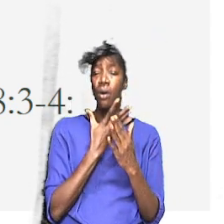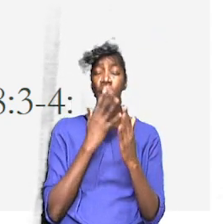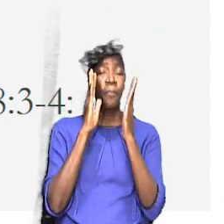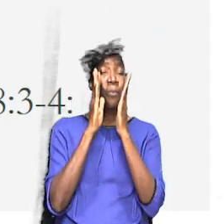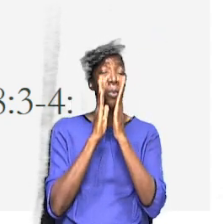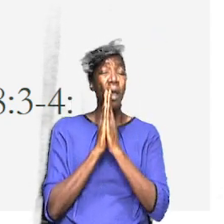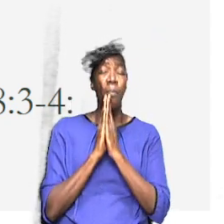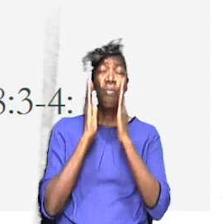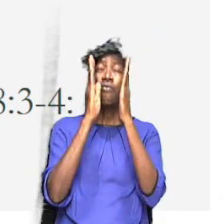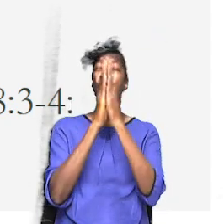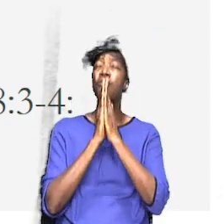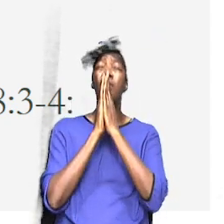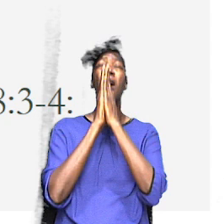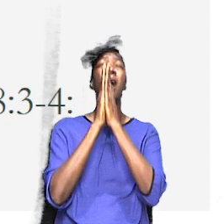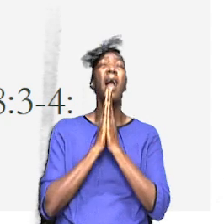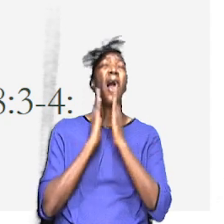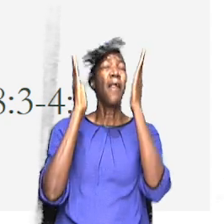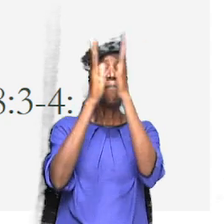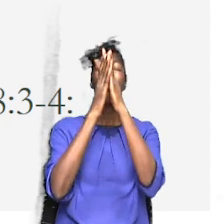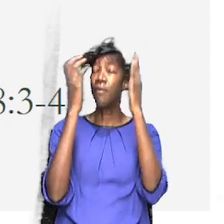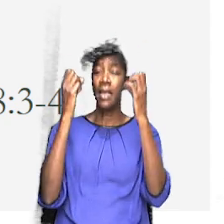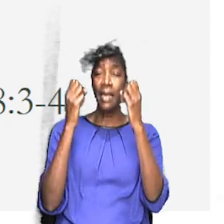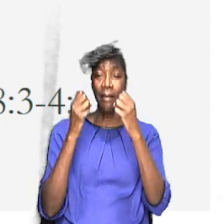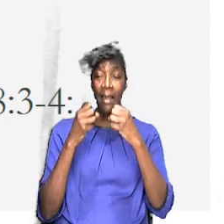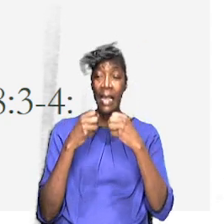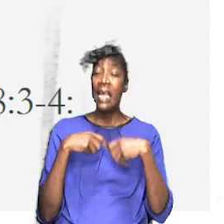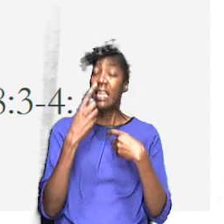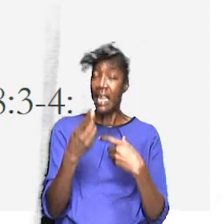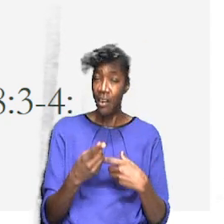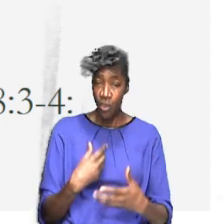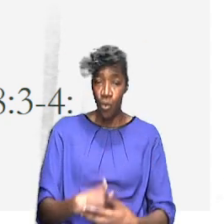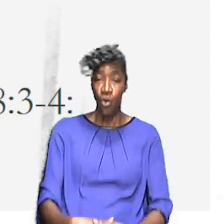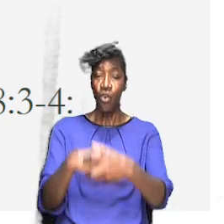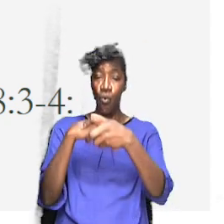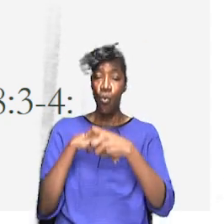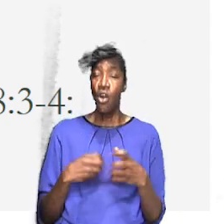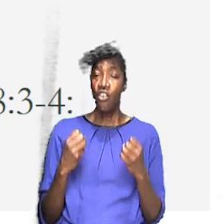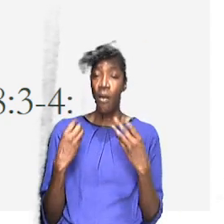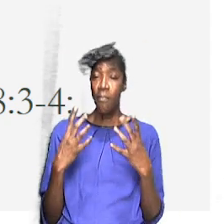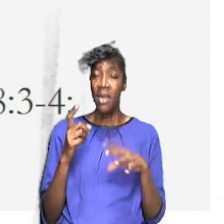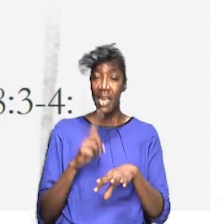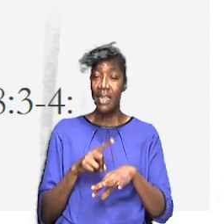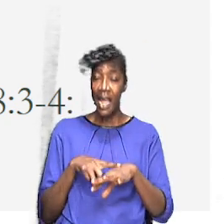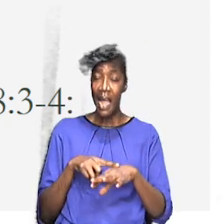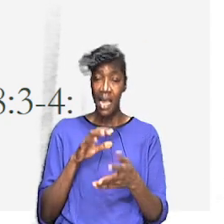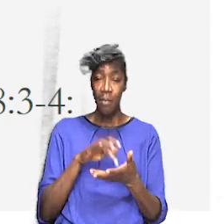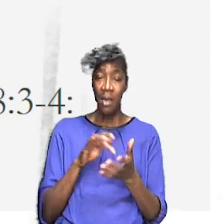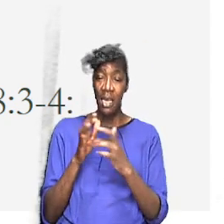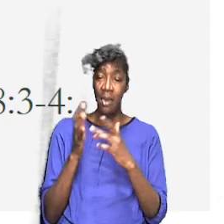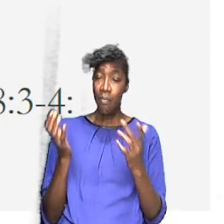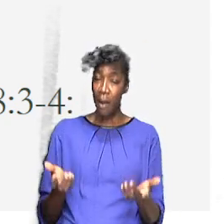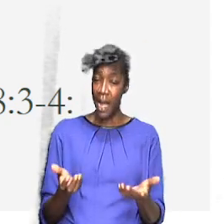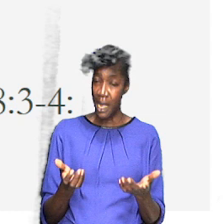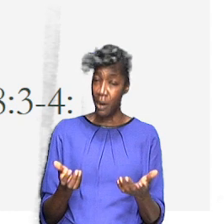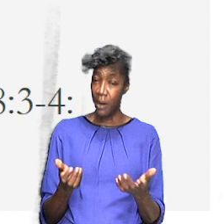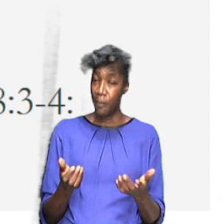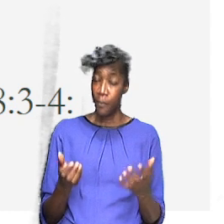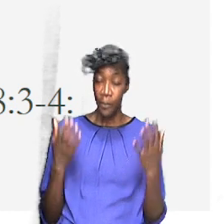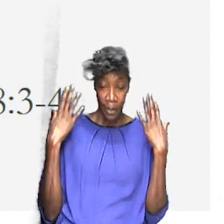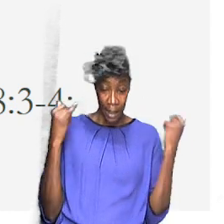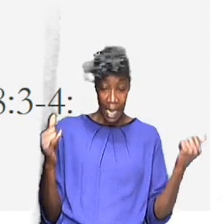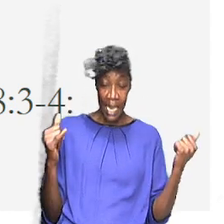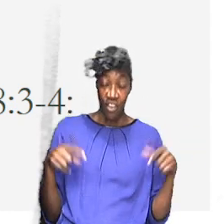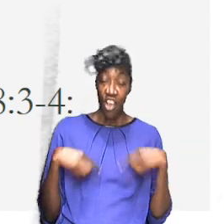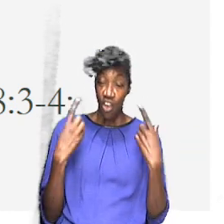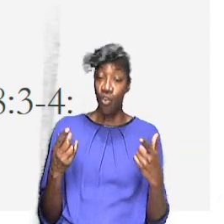worship. Praise God. So we see that example many times in scripture where whenever angels would go